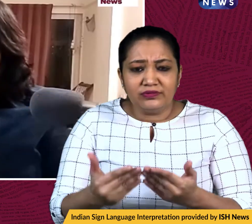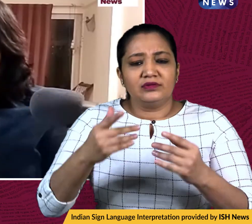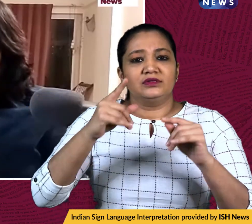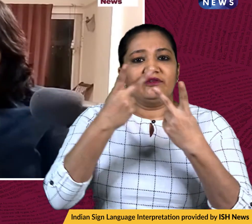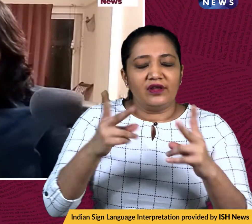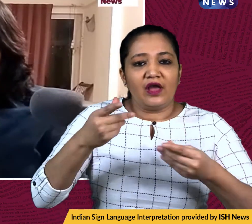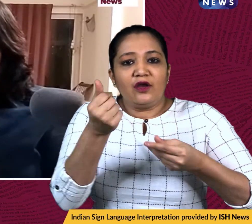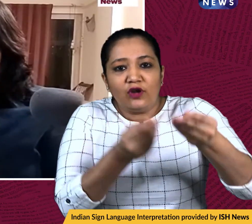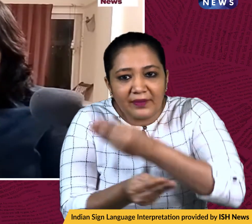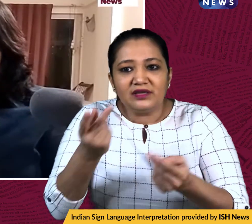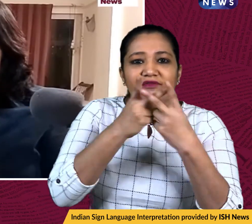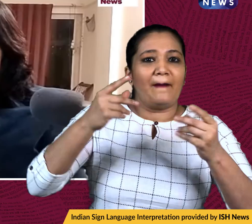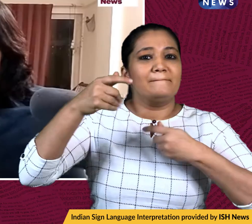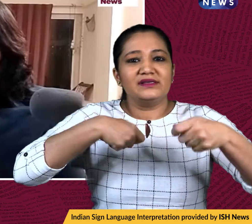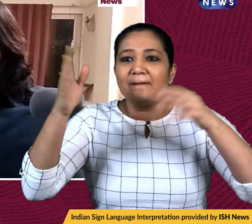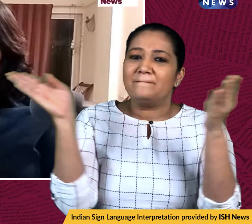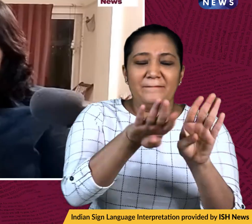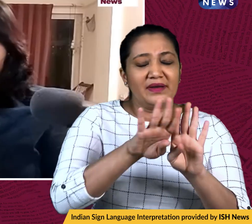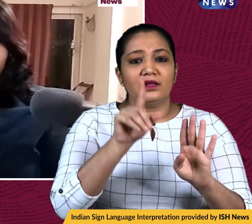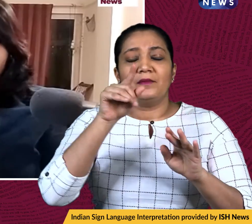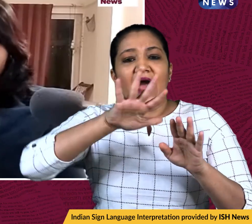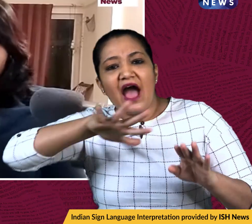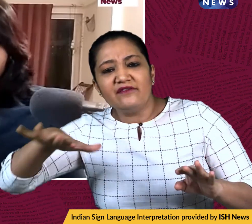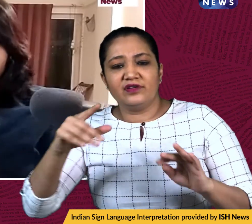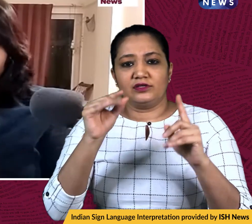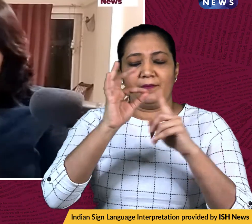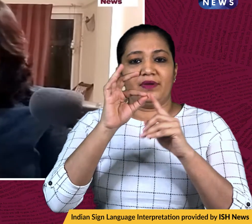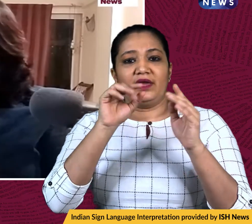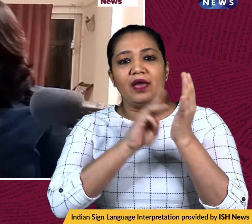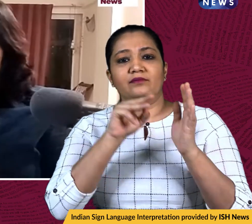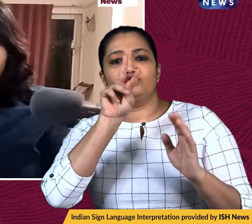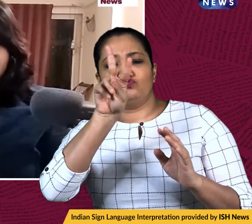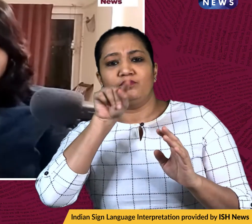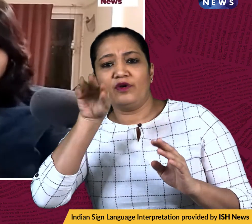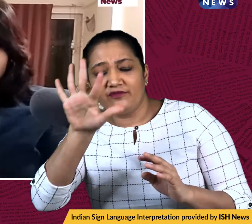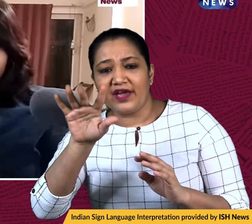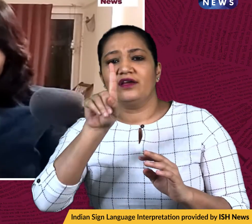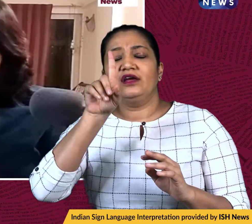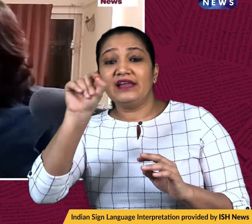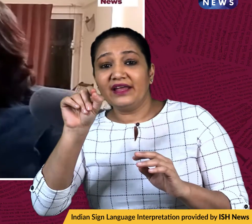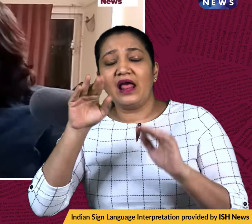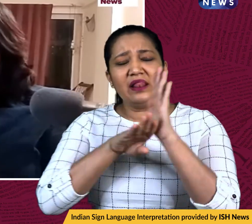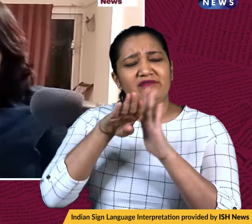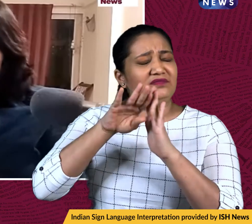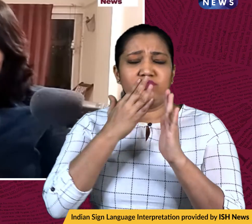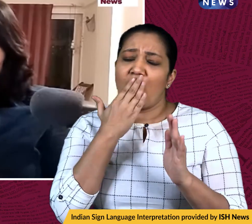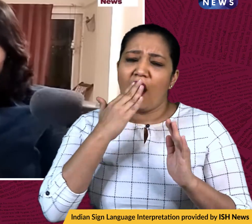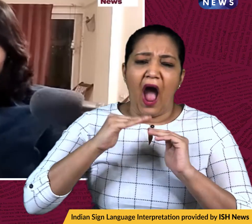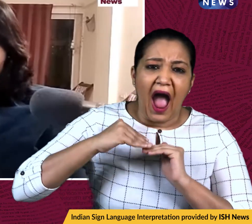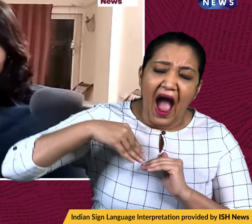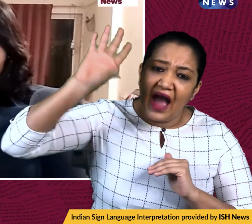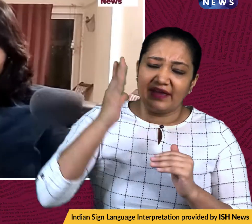subsequent reduction in economic activities, the annual average values of PM 2.5 and PM 10 levels